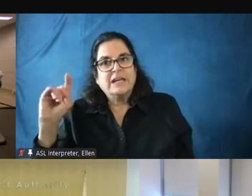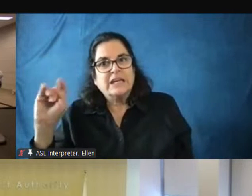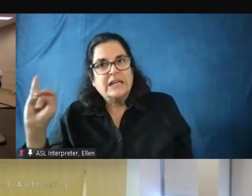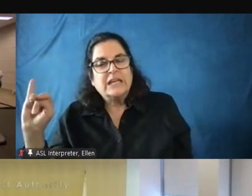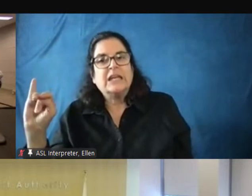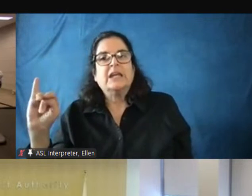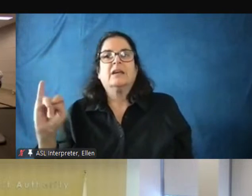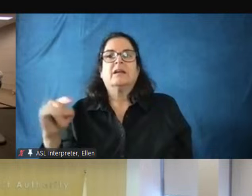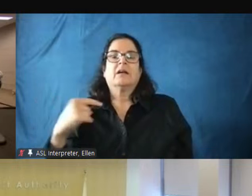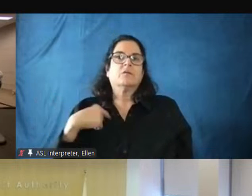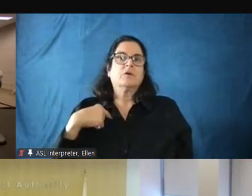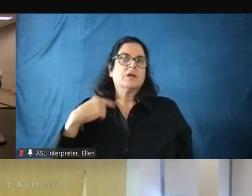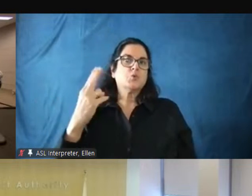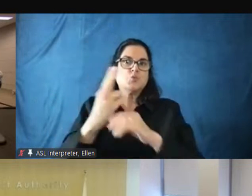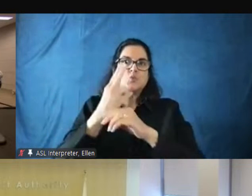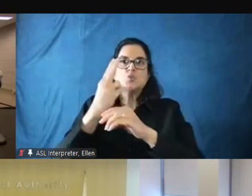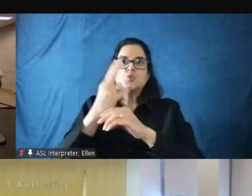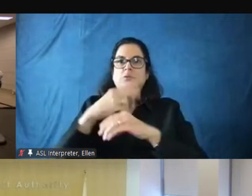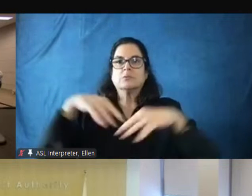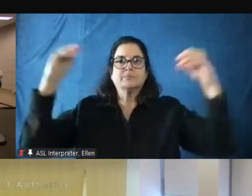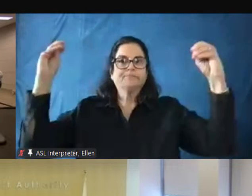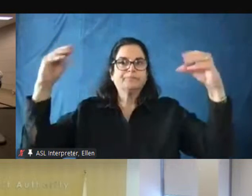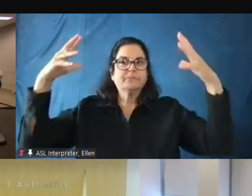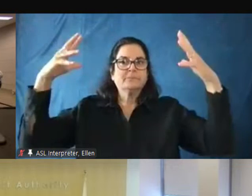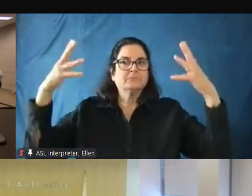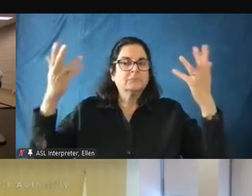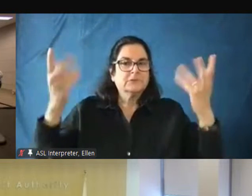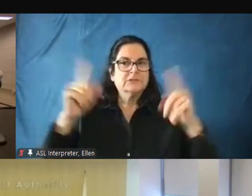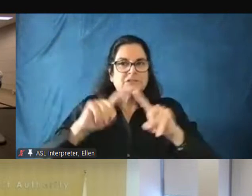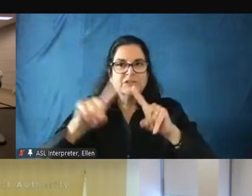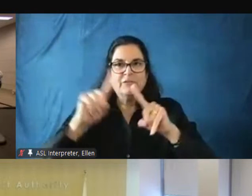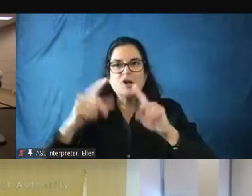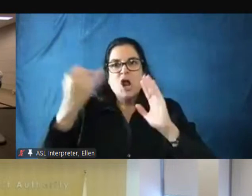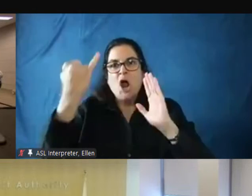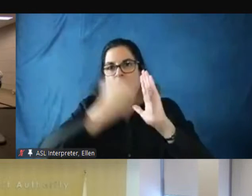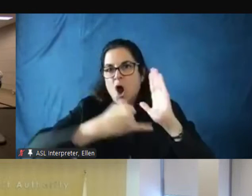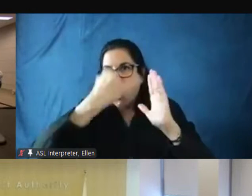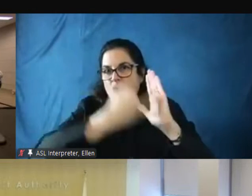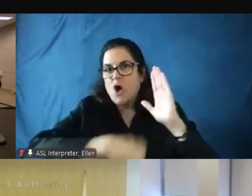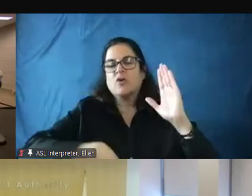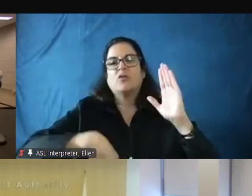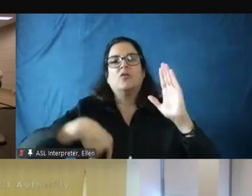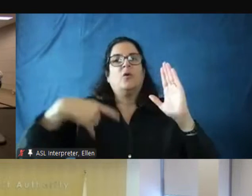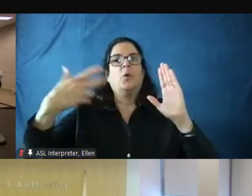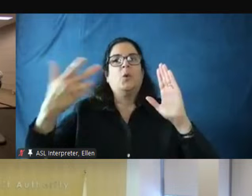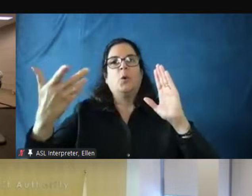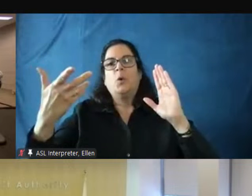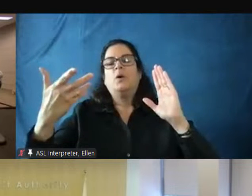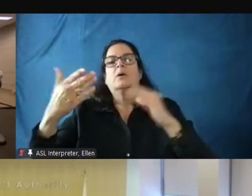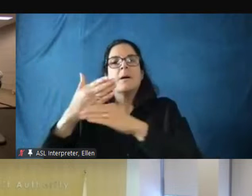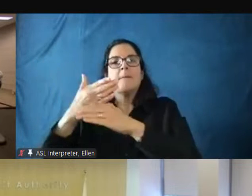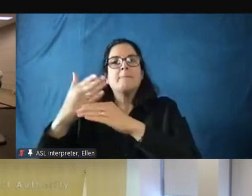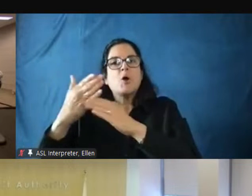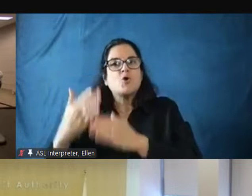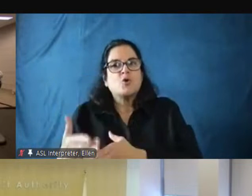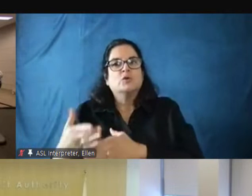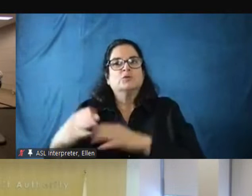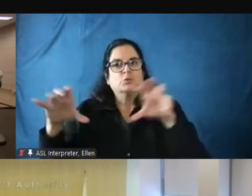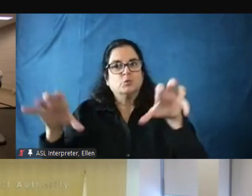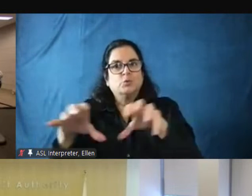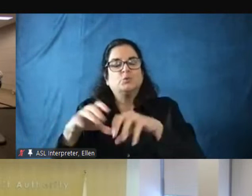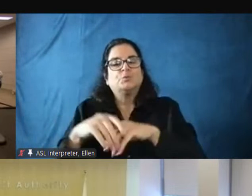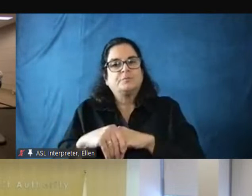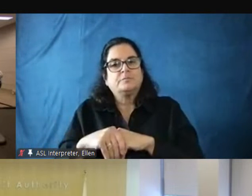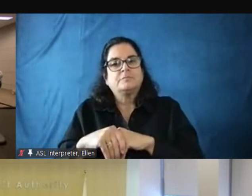highlight it with whatever ways or means that we can put maybe art there or engage community partners to do something there, I think that would